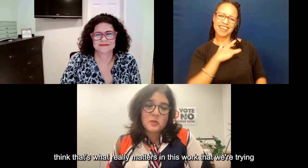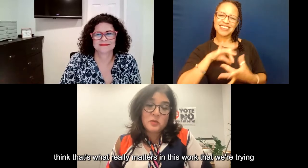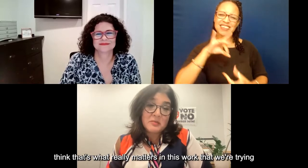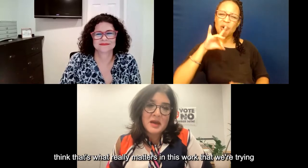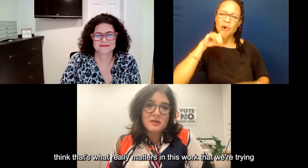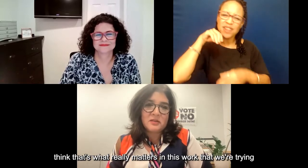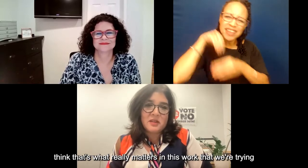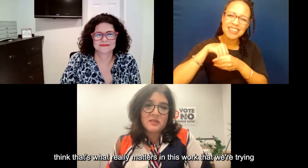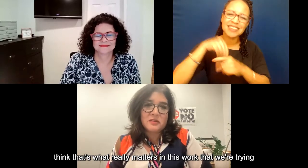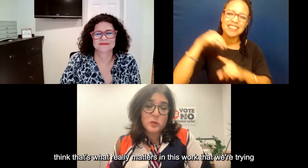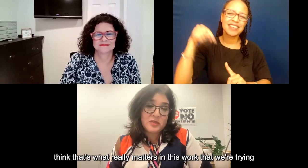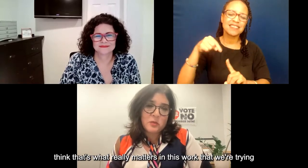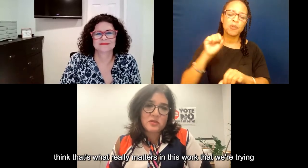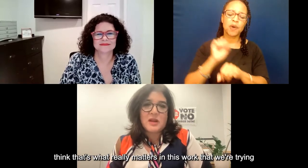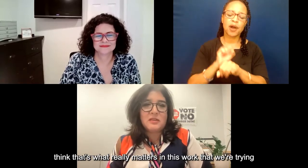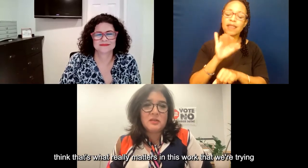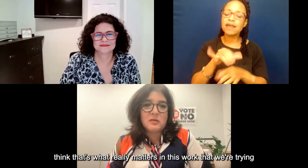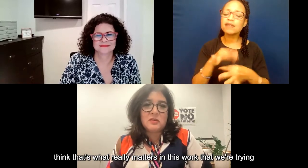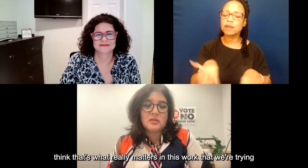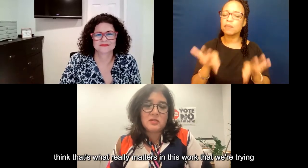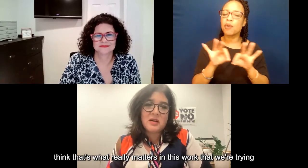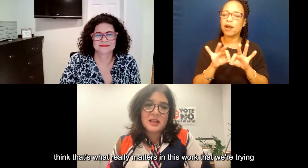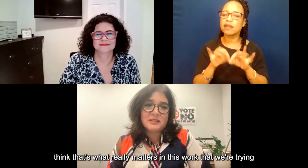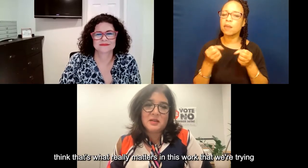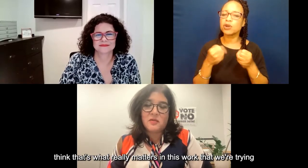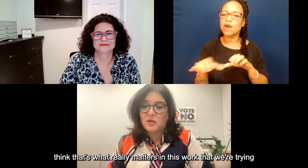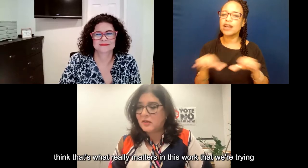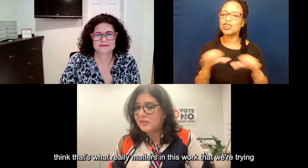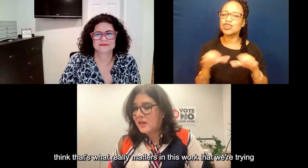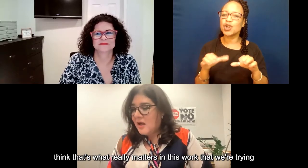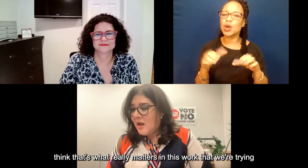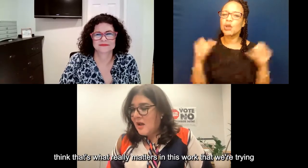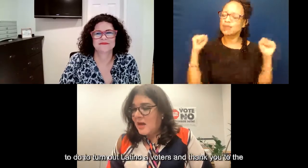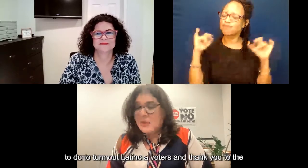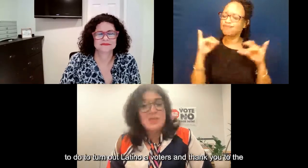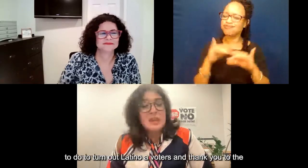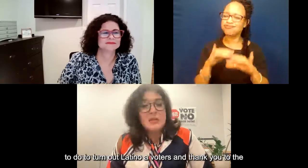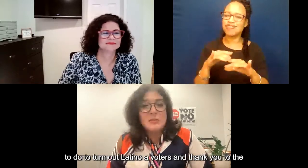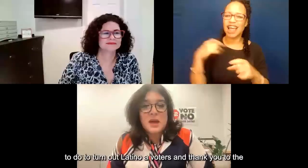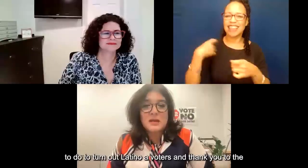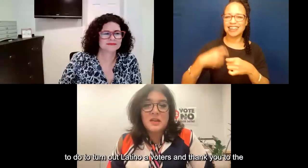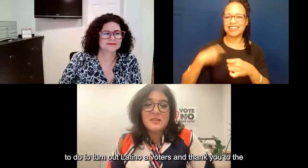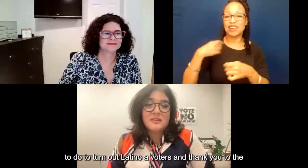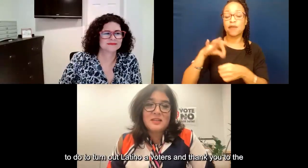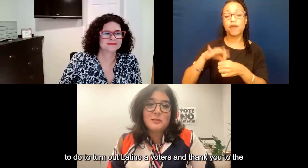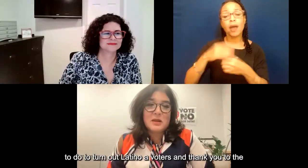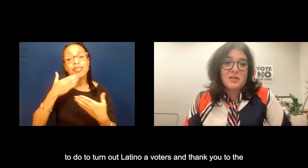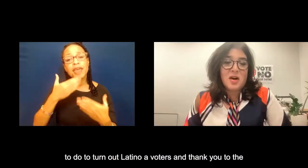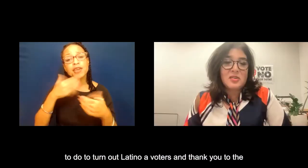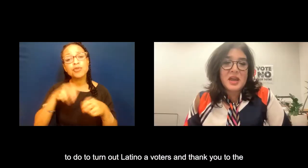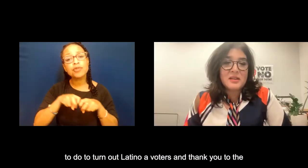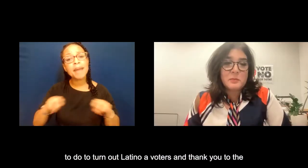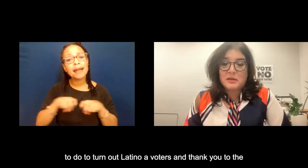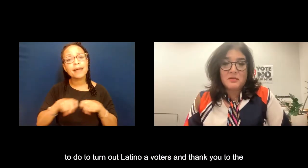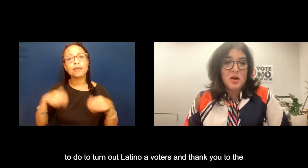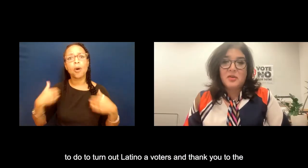think that's what really matters in this work that we're trying to do to turn out Latino voters. And thank you to the panelists. It's been a